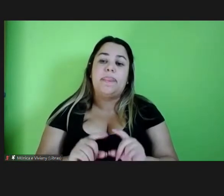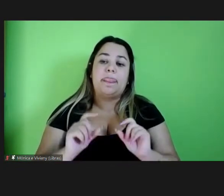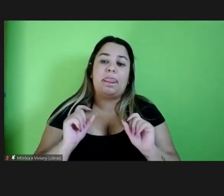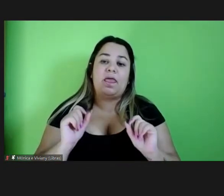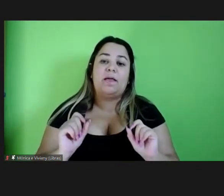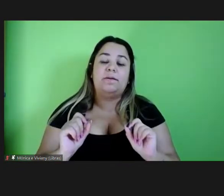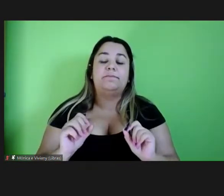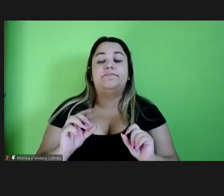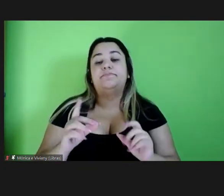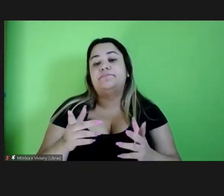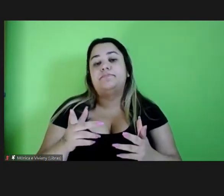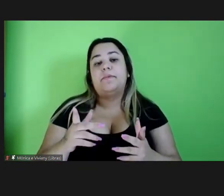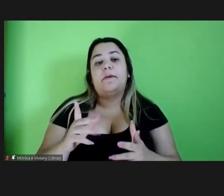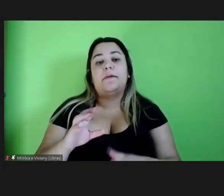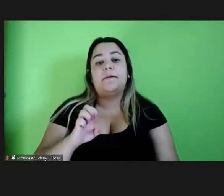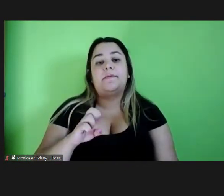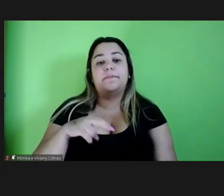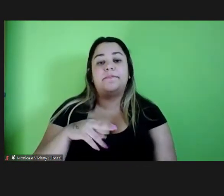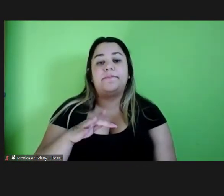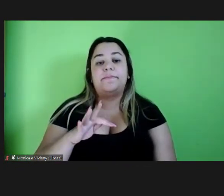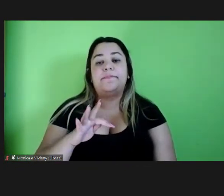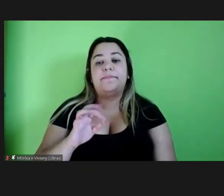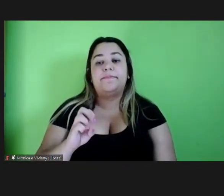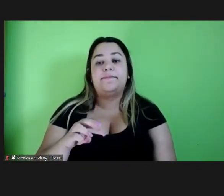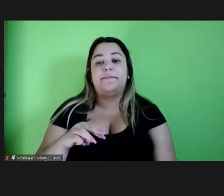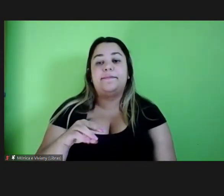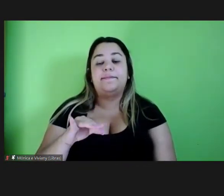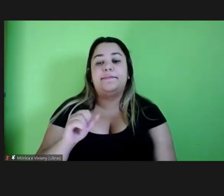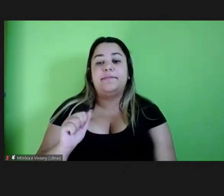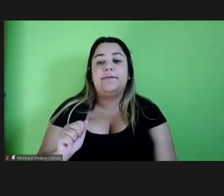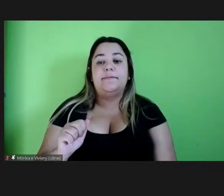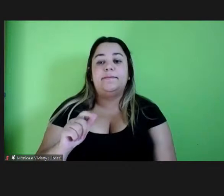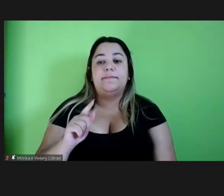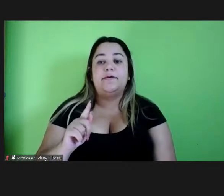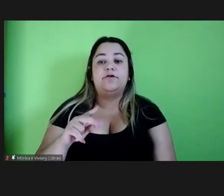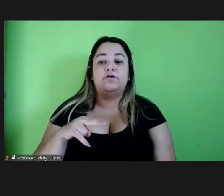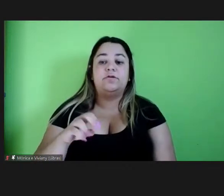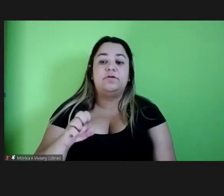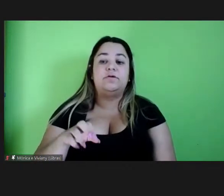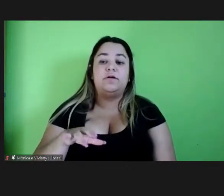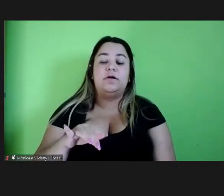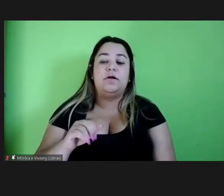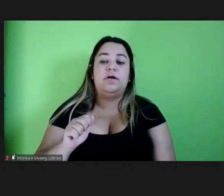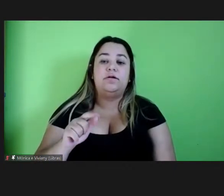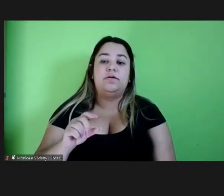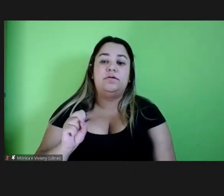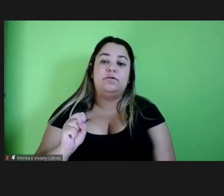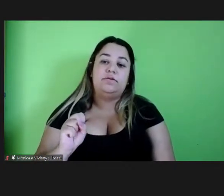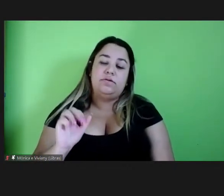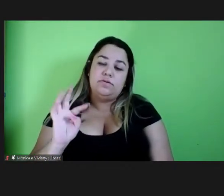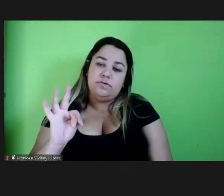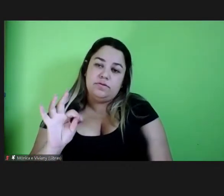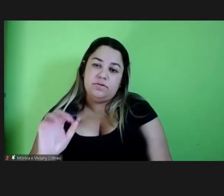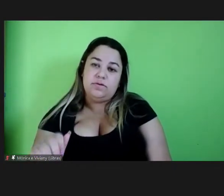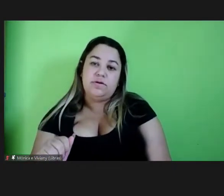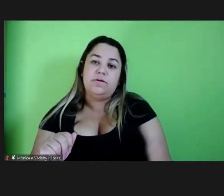have generalists. I am very much a generalist. Okay, what we have